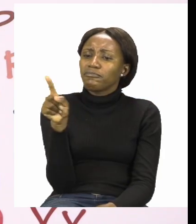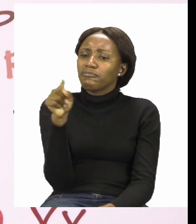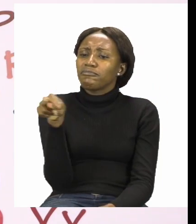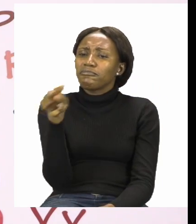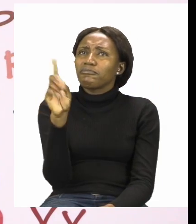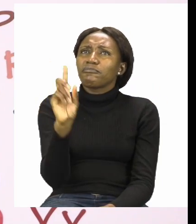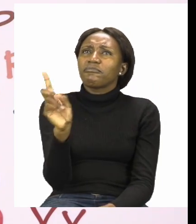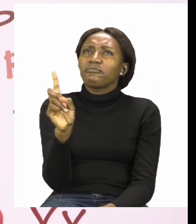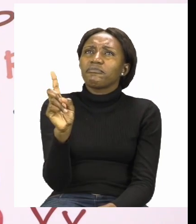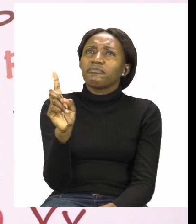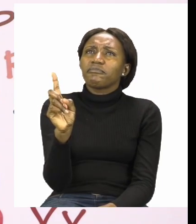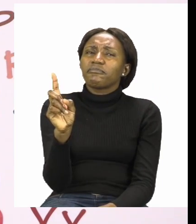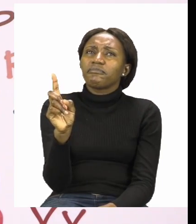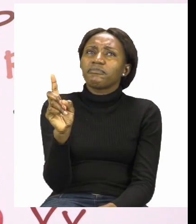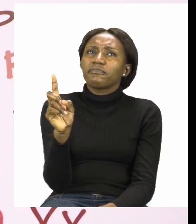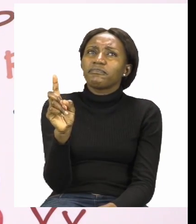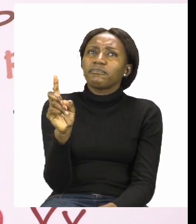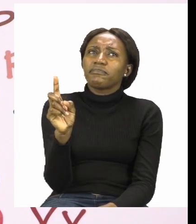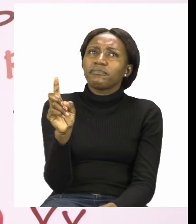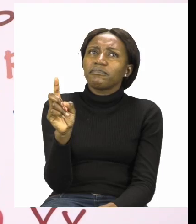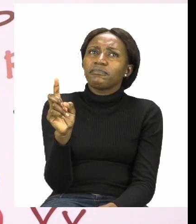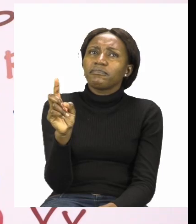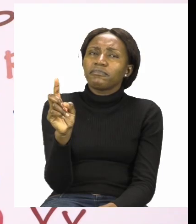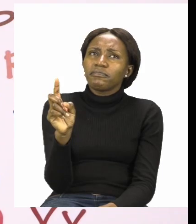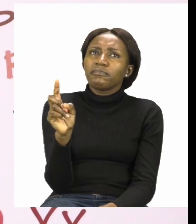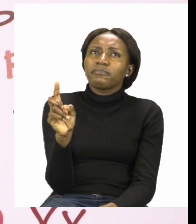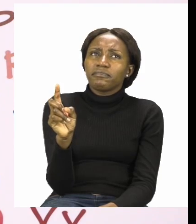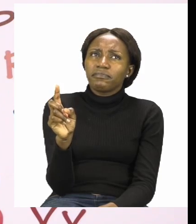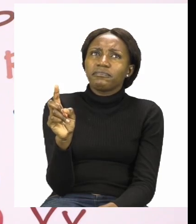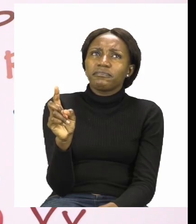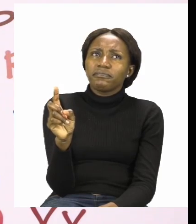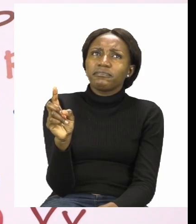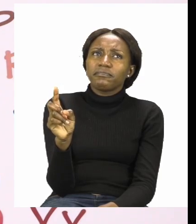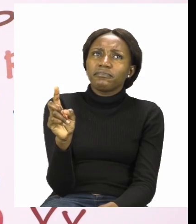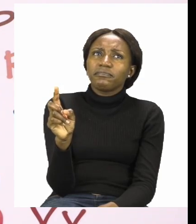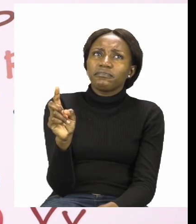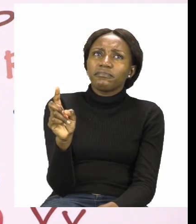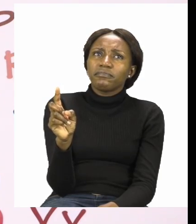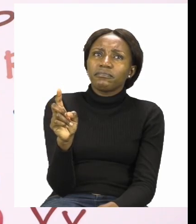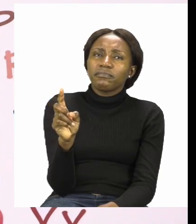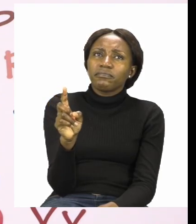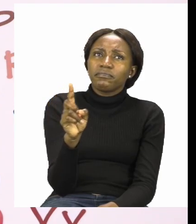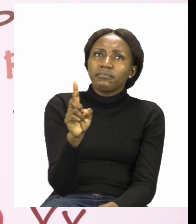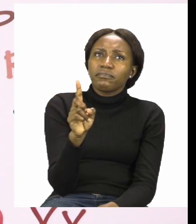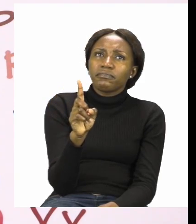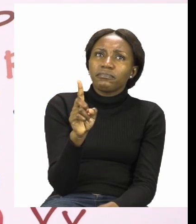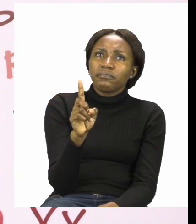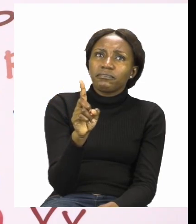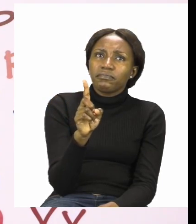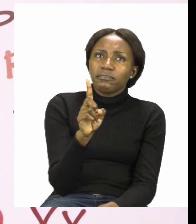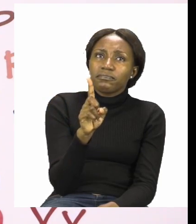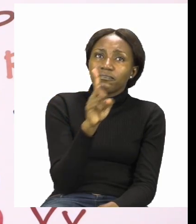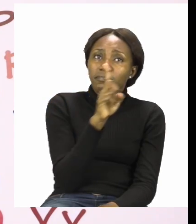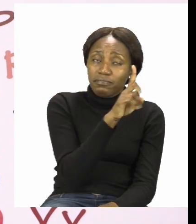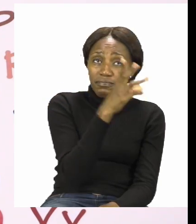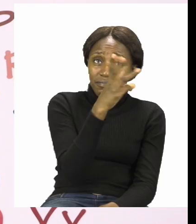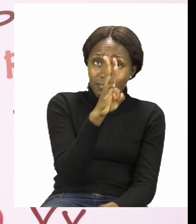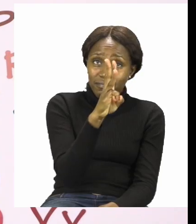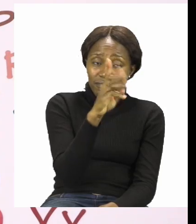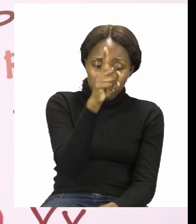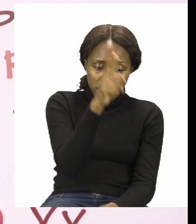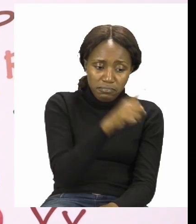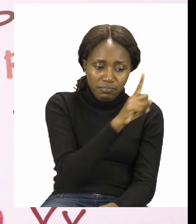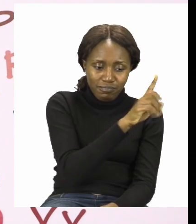in this one. So what we're going to do is say 16,